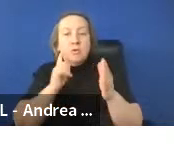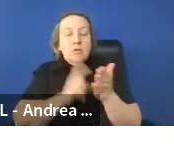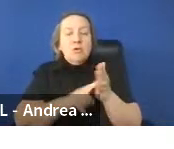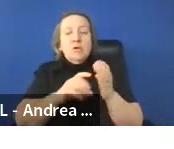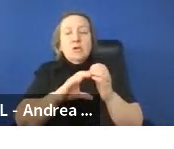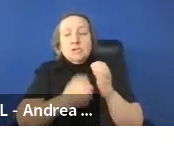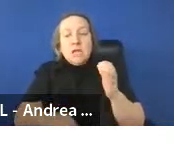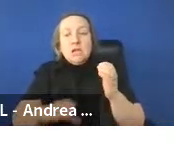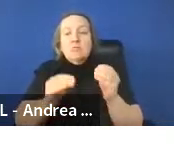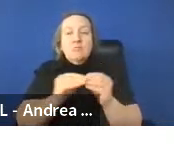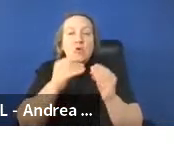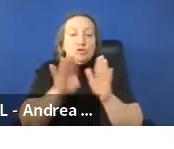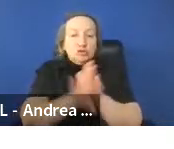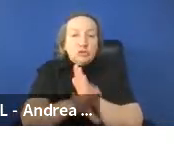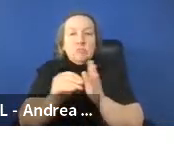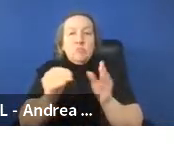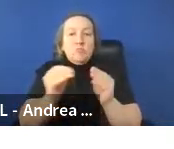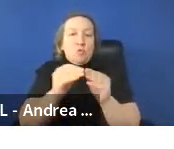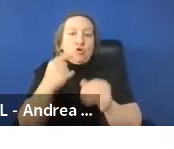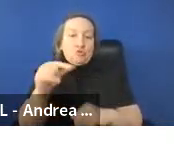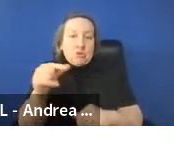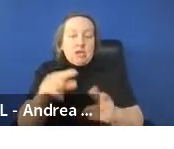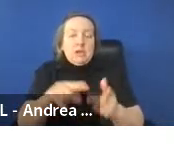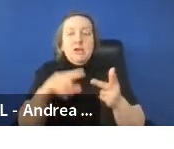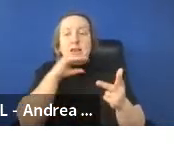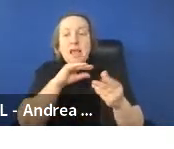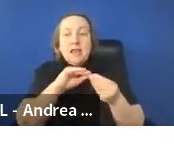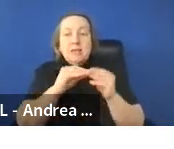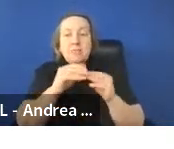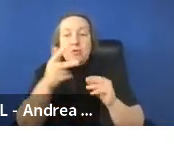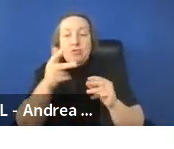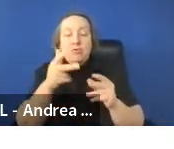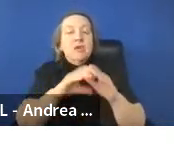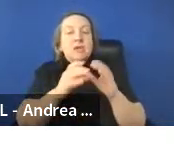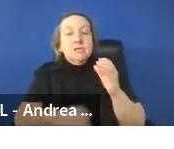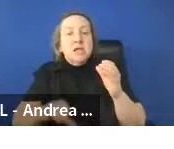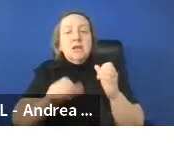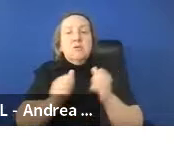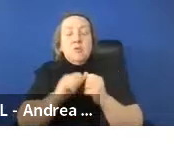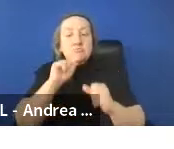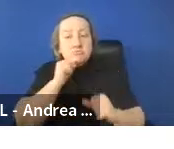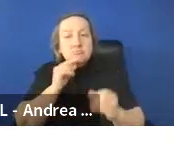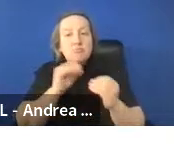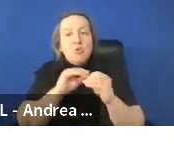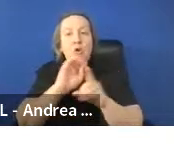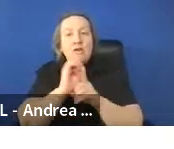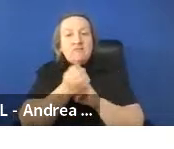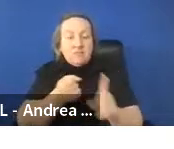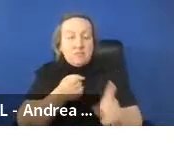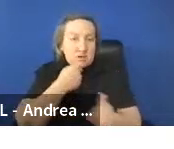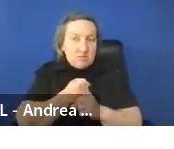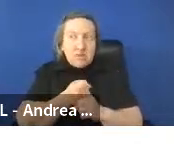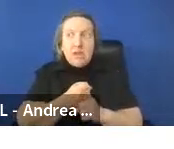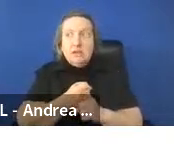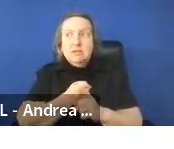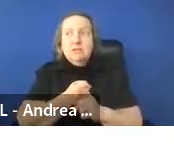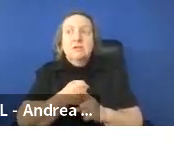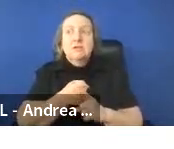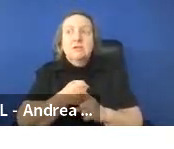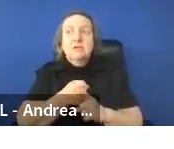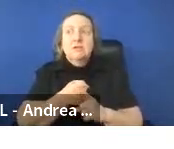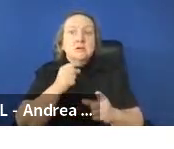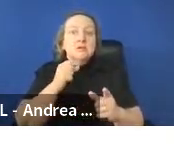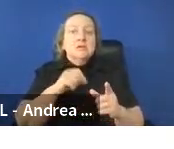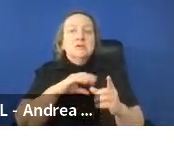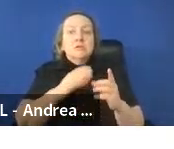cheaper and greener. Line number 3, a tunnel comes with significant more environmental impact. To come down 100